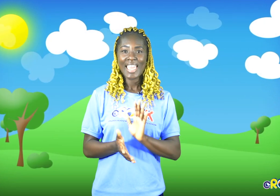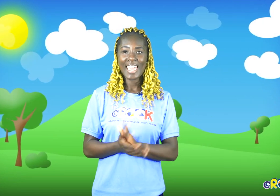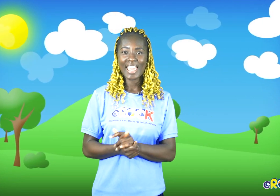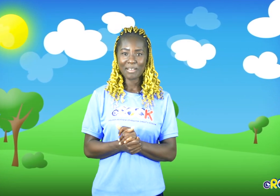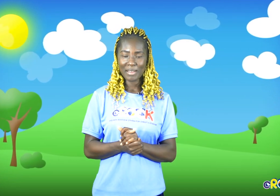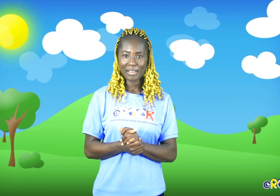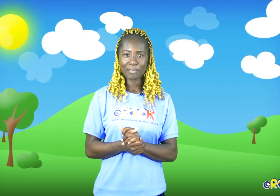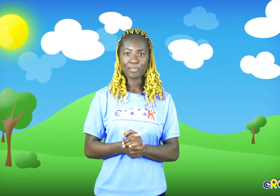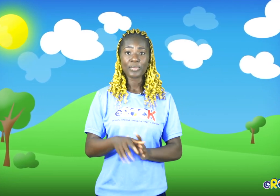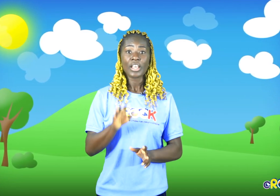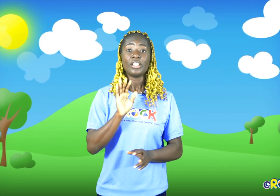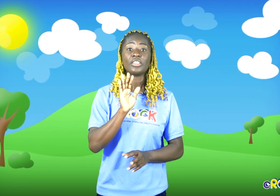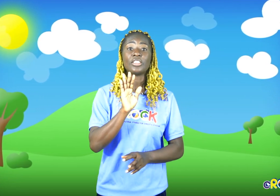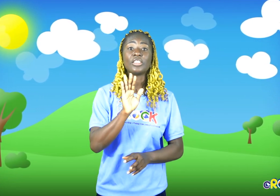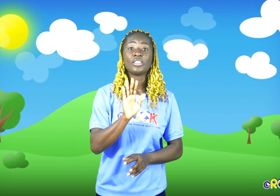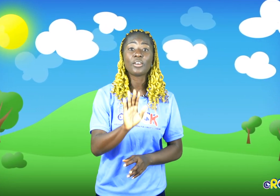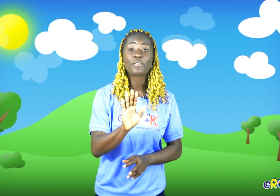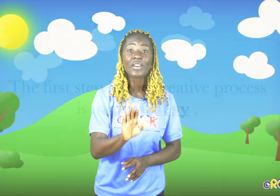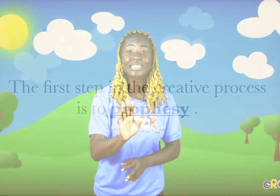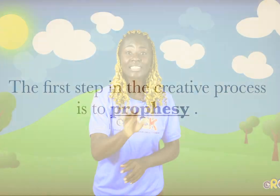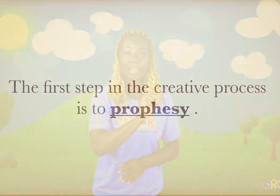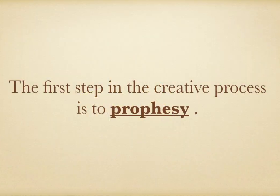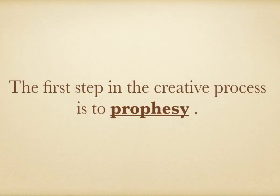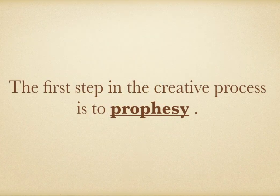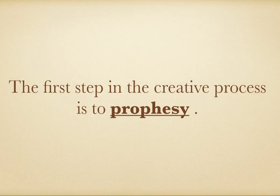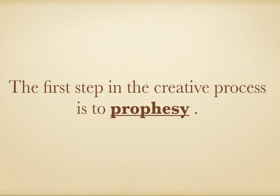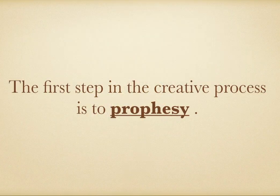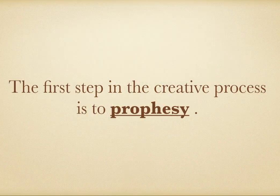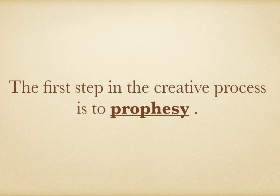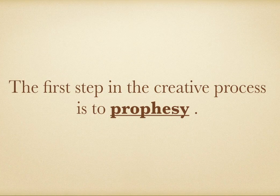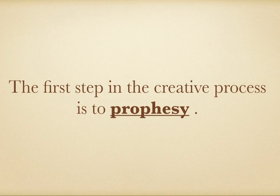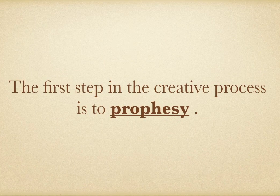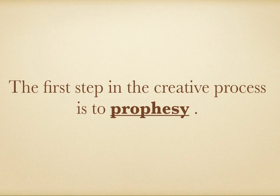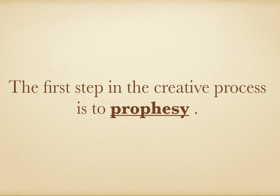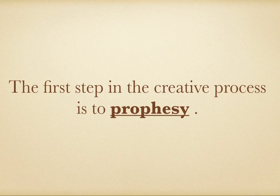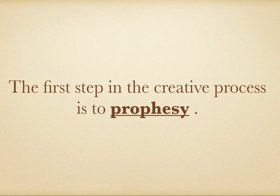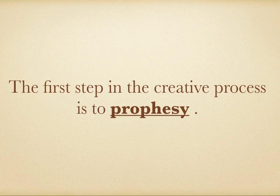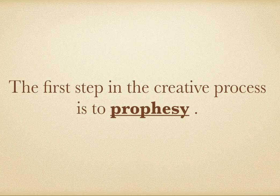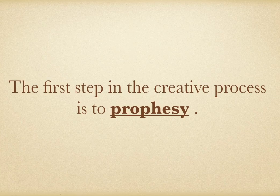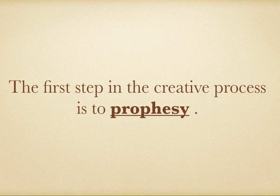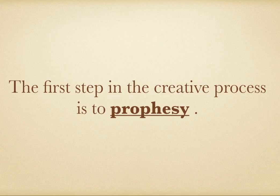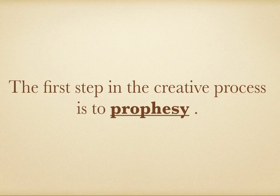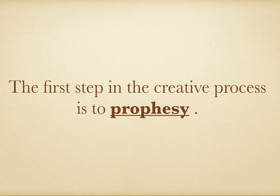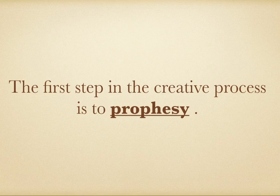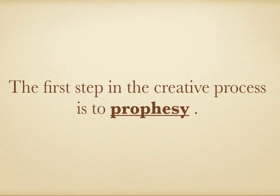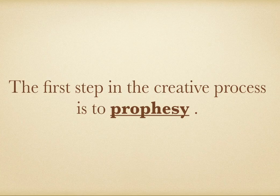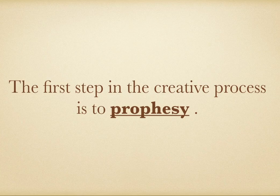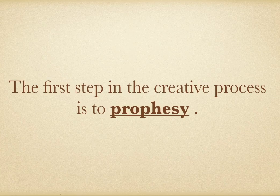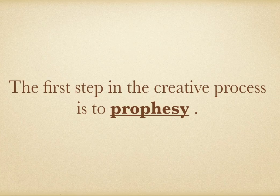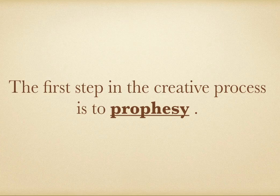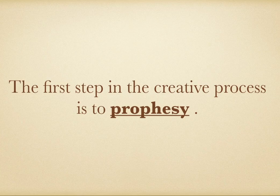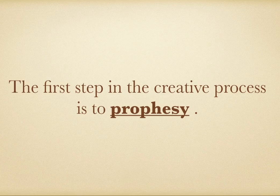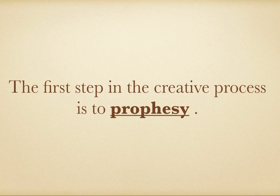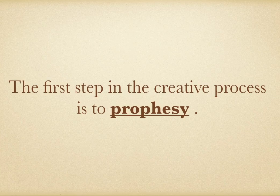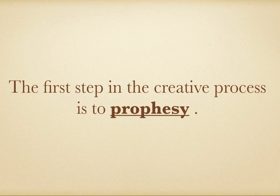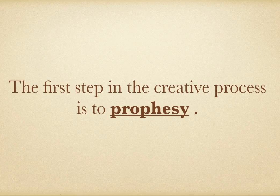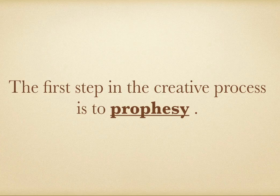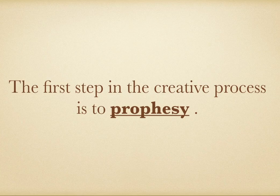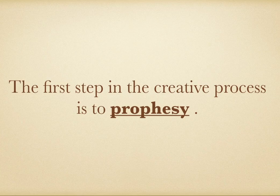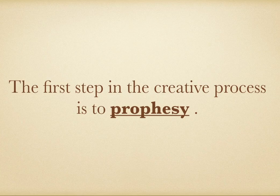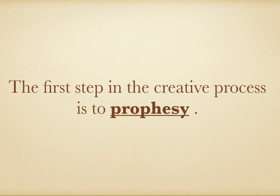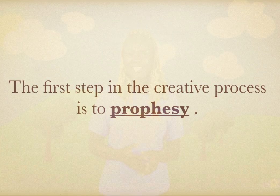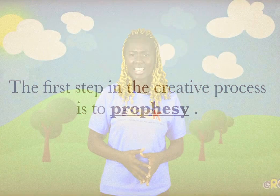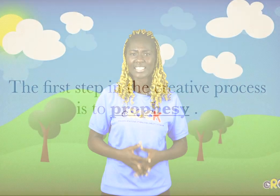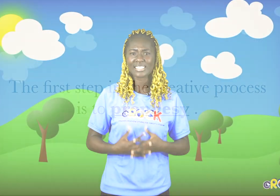name. Amen. The first step in creative process is to